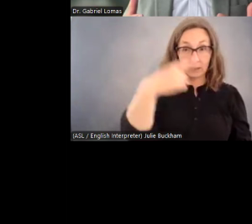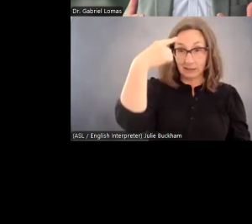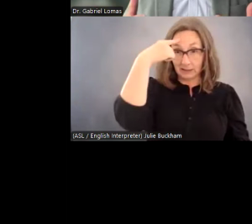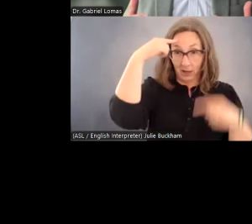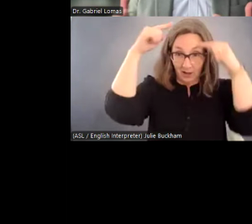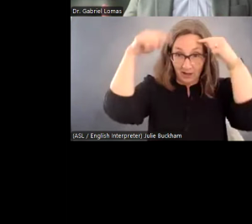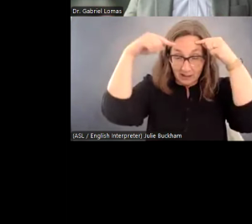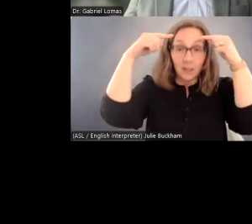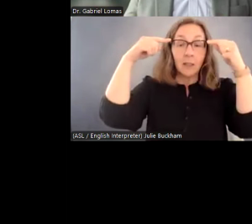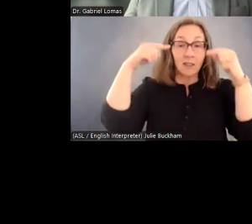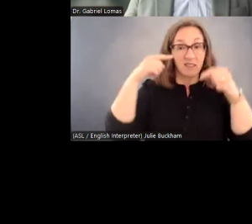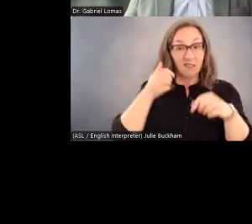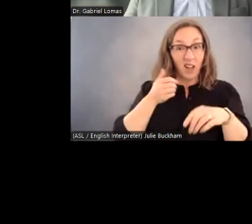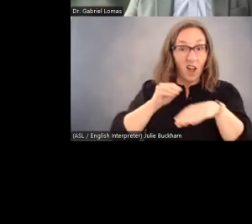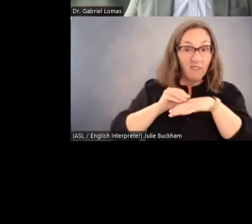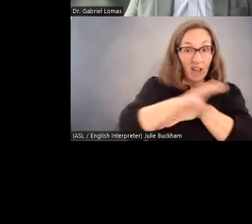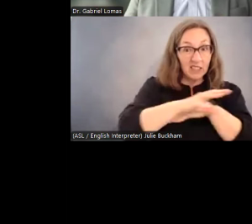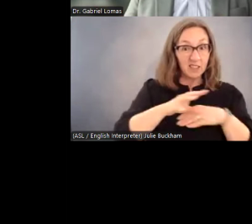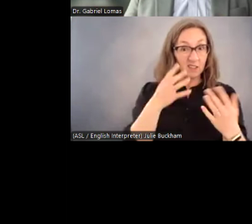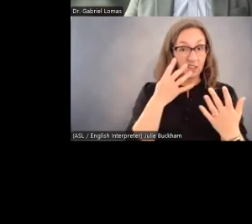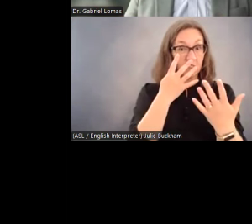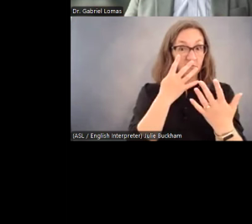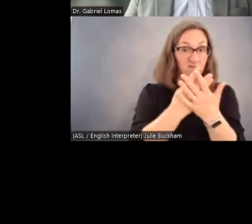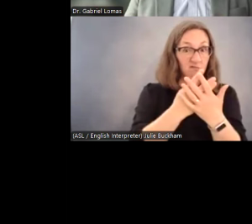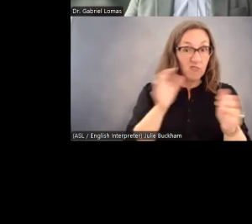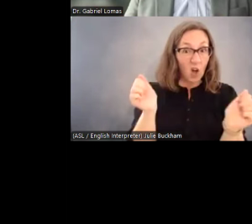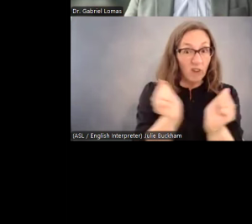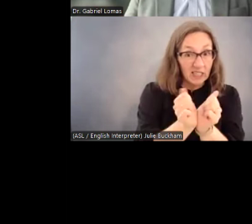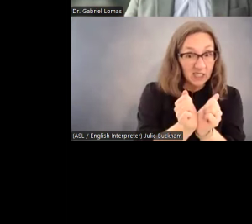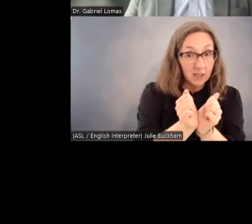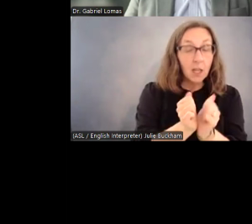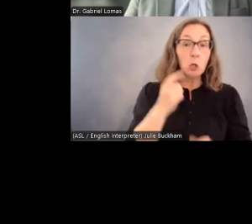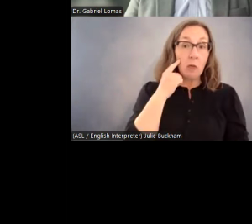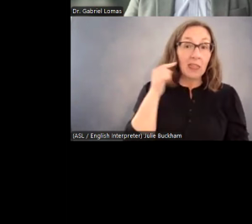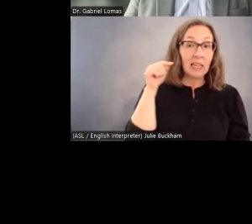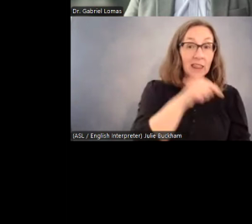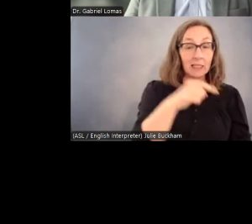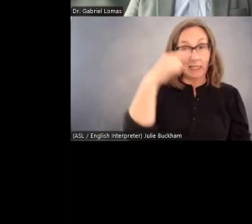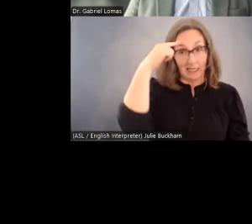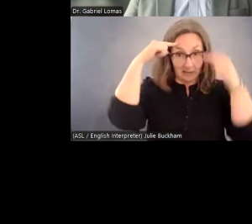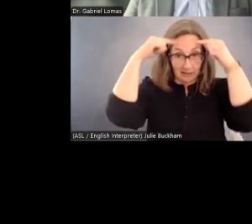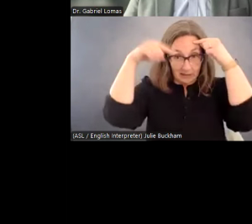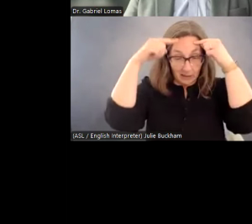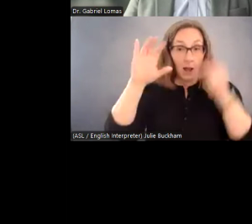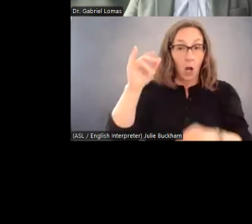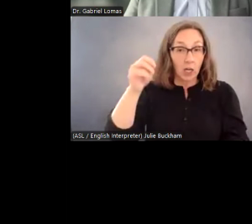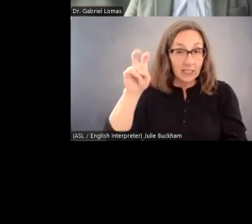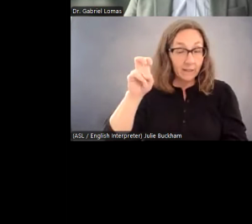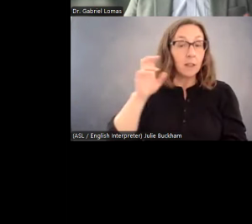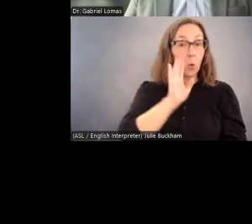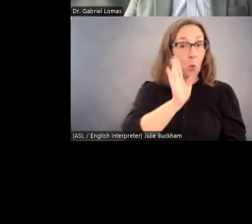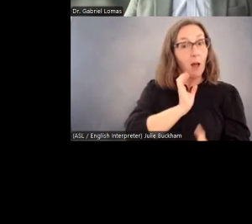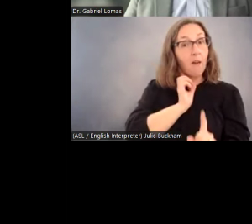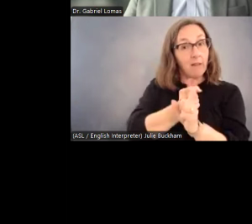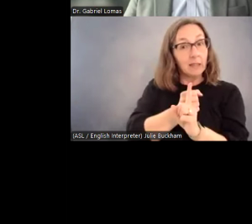And do you think his cognitive condition will cause problems for him with police, court, and others in the system? And if